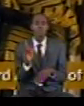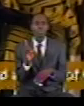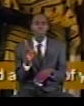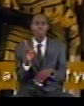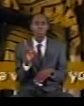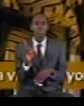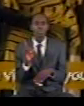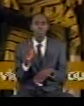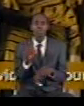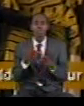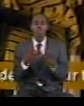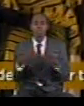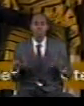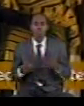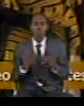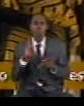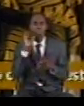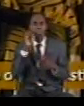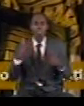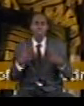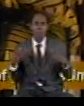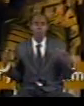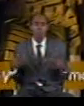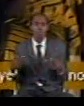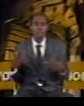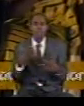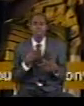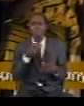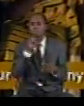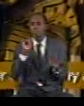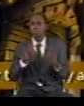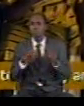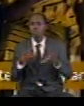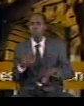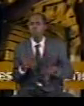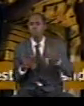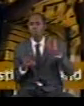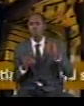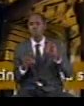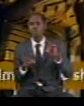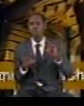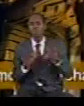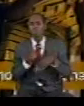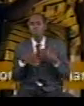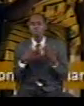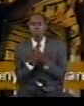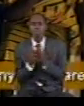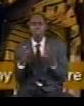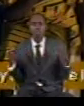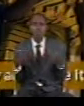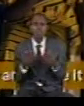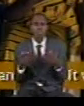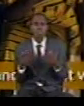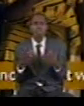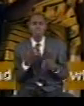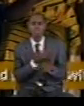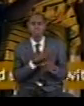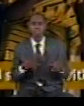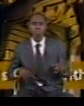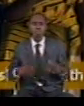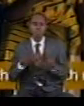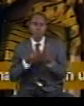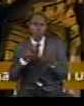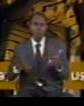place where she had pains, and she couldn't discover or find those pains and the lumps, the moving lumps, any